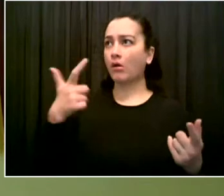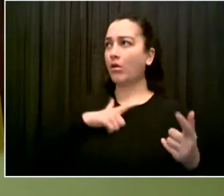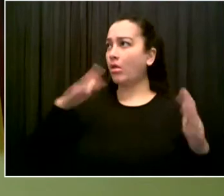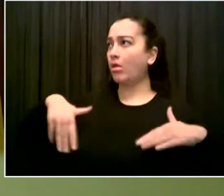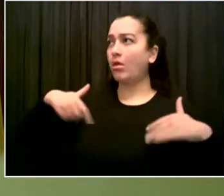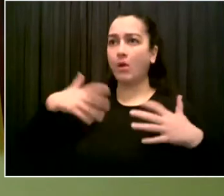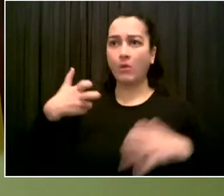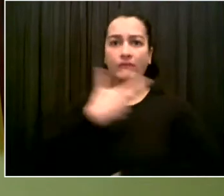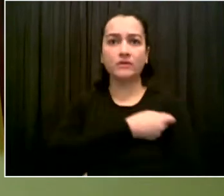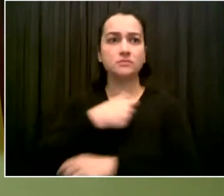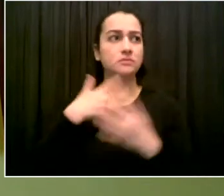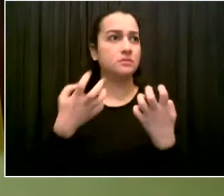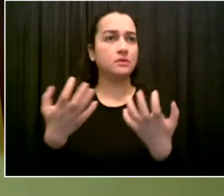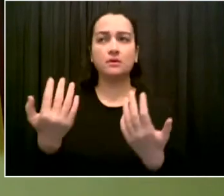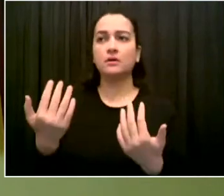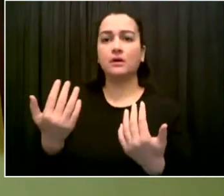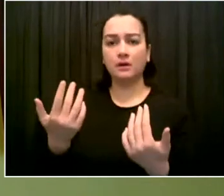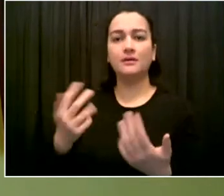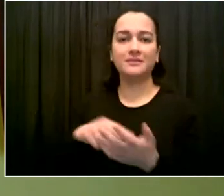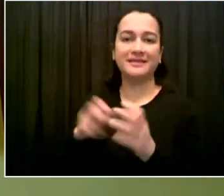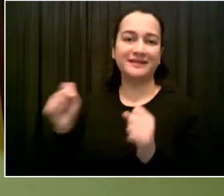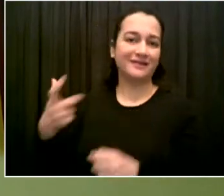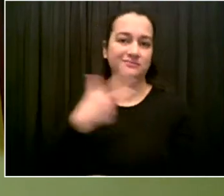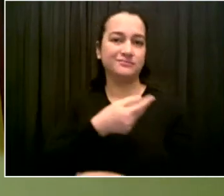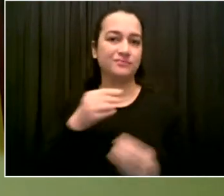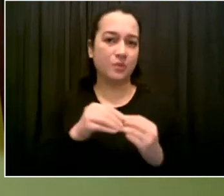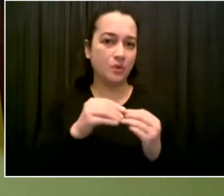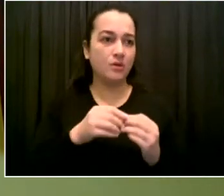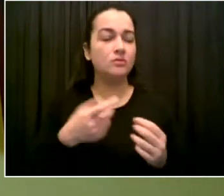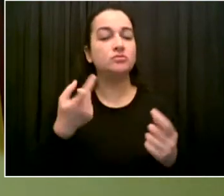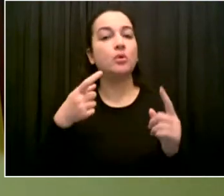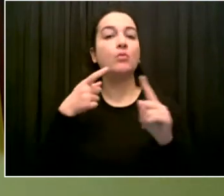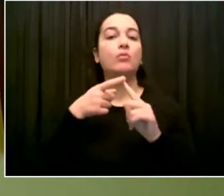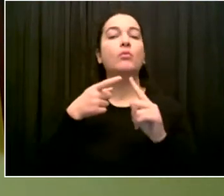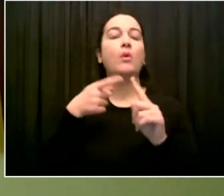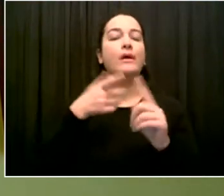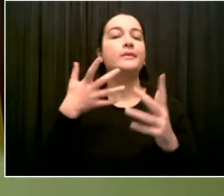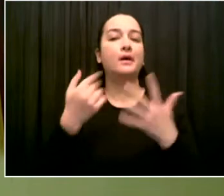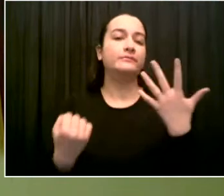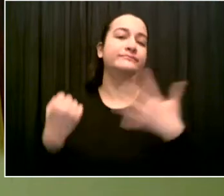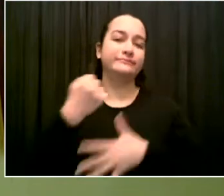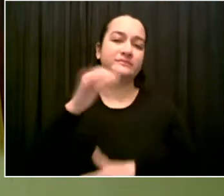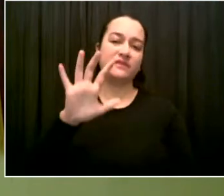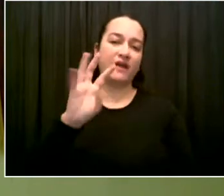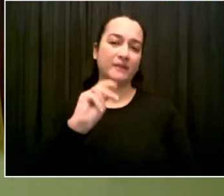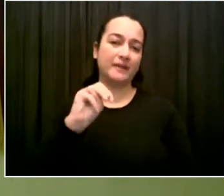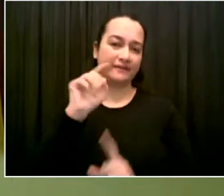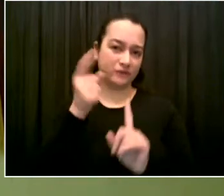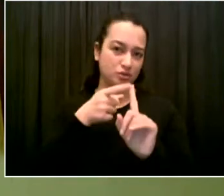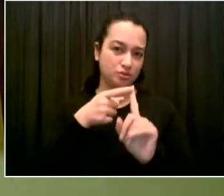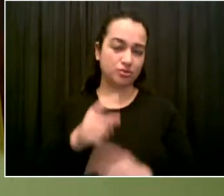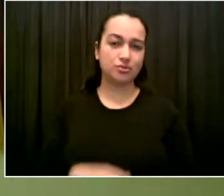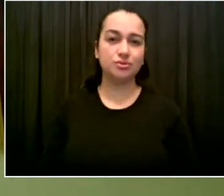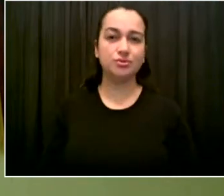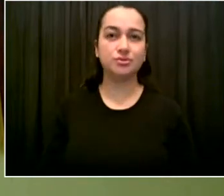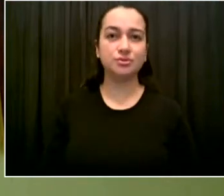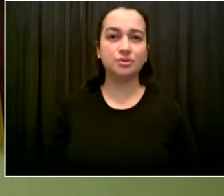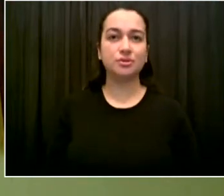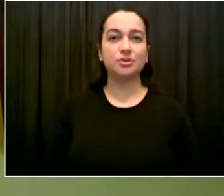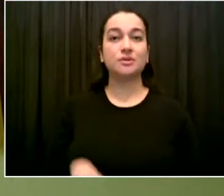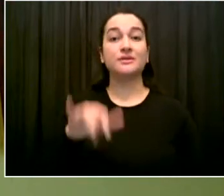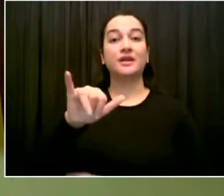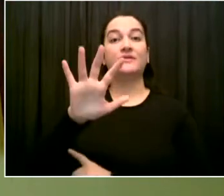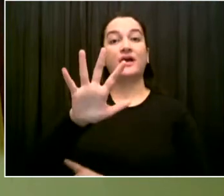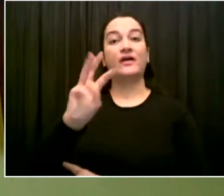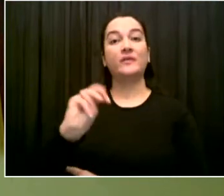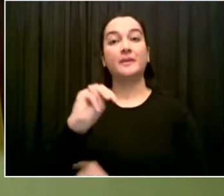risk, we're at a stage where there's a lot of possibilities for really reopening dramatically. And I think that's where the mayor and all of us have settled on this target of at